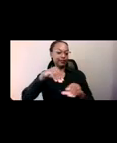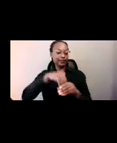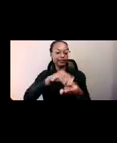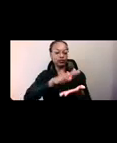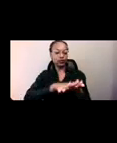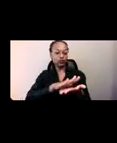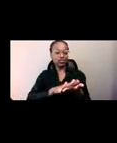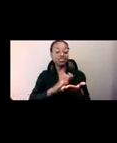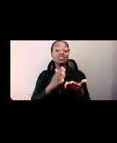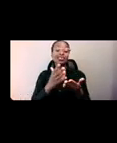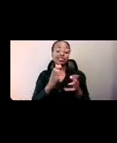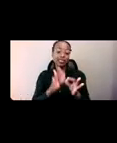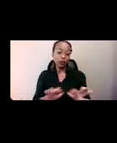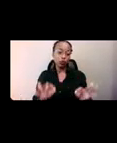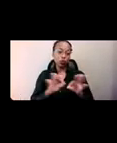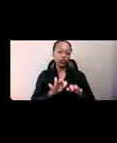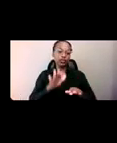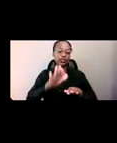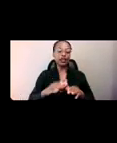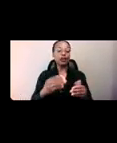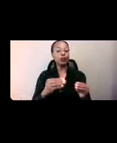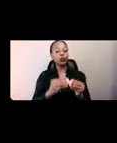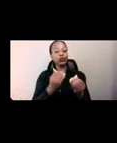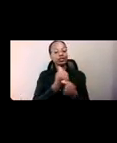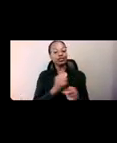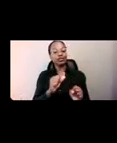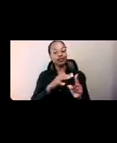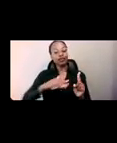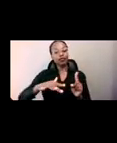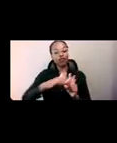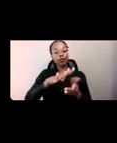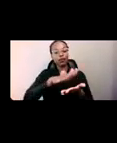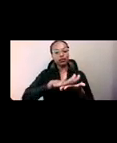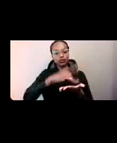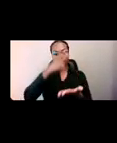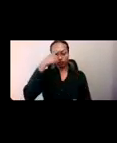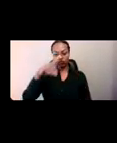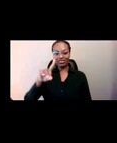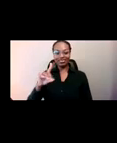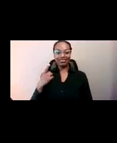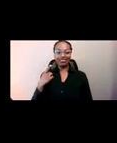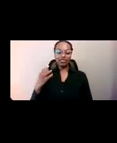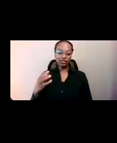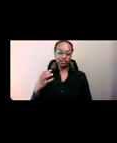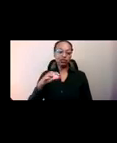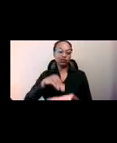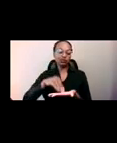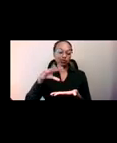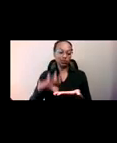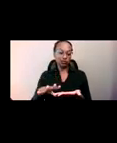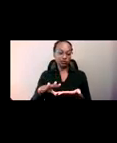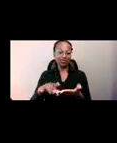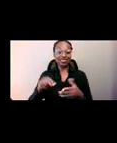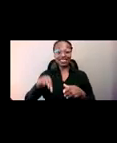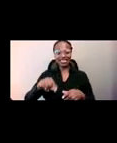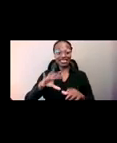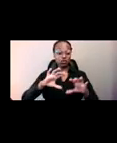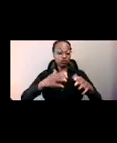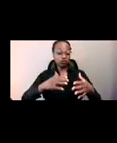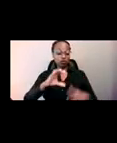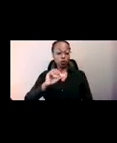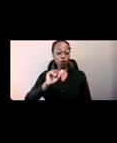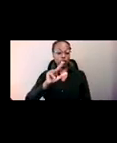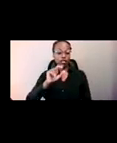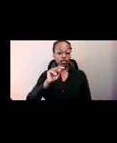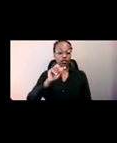safer school environments for all DC students. And moving forward with this coalition, our focus is to continue